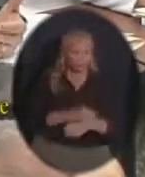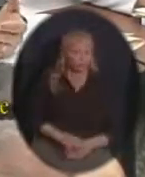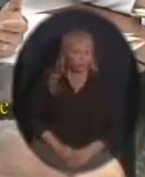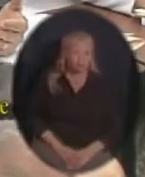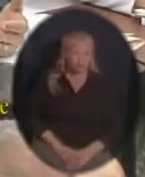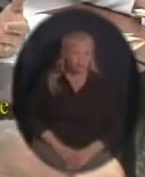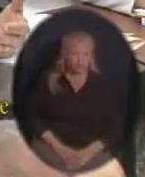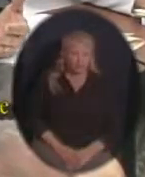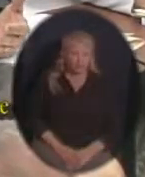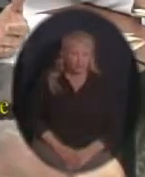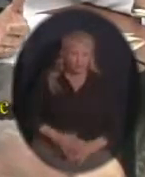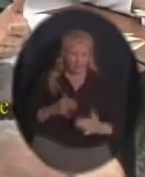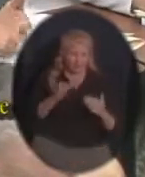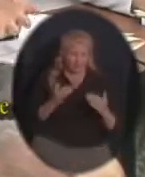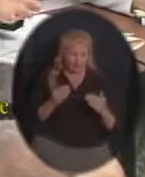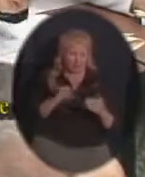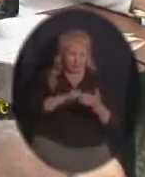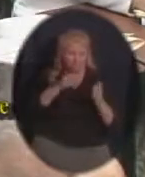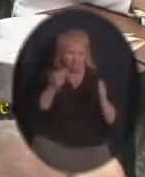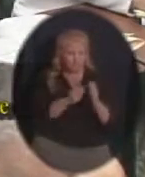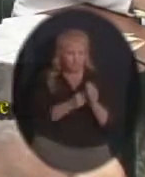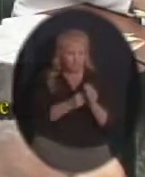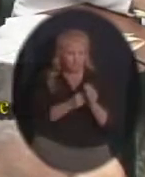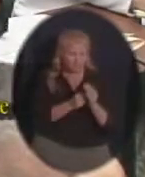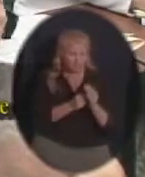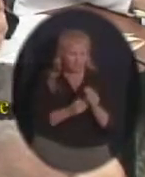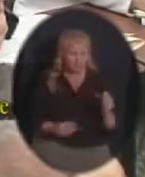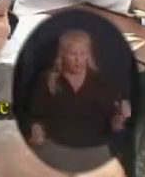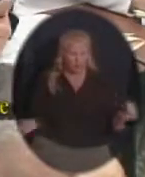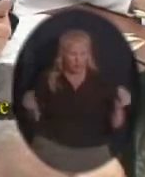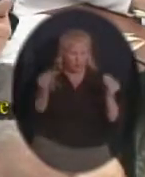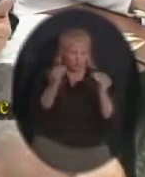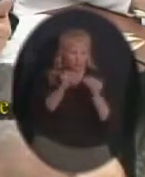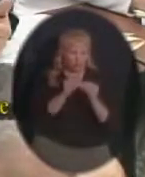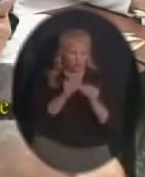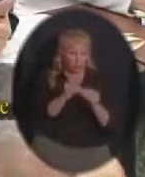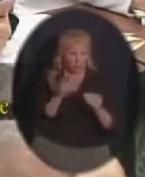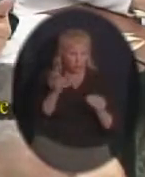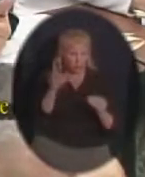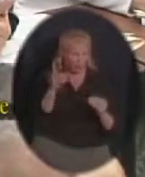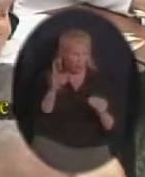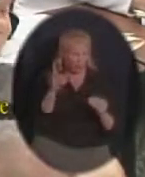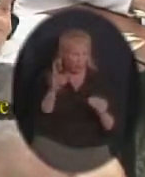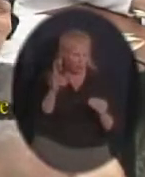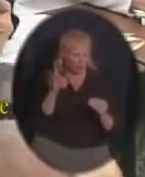there's an additional $1,100 that's being reimbursed back to the districts across the state of Kansas